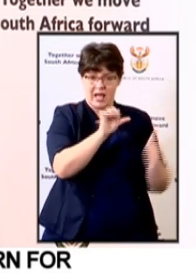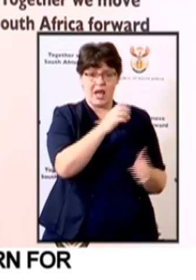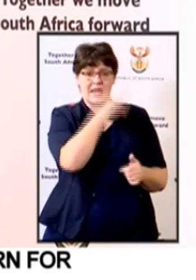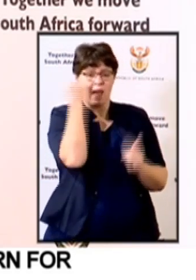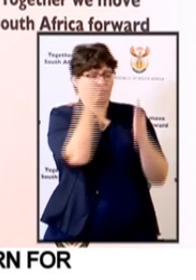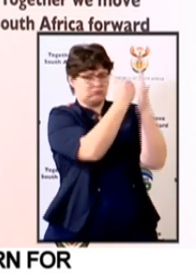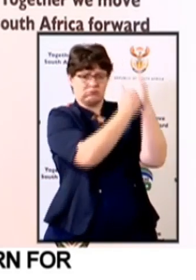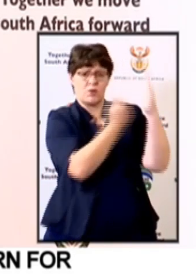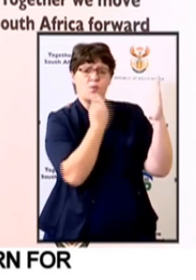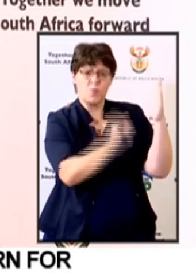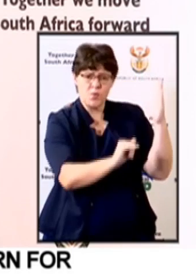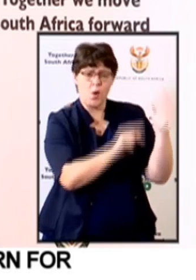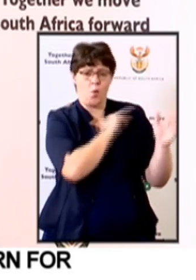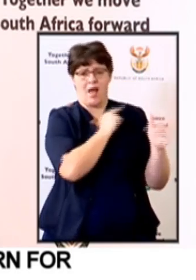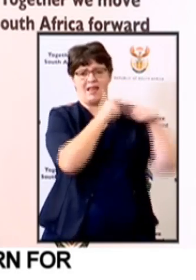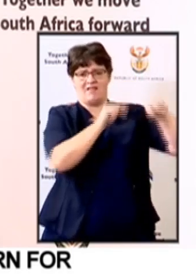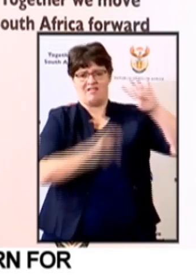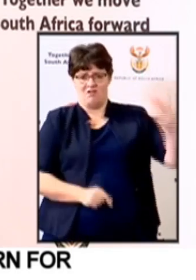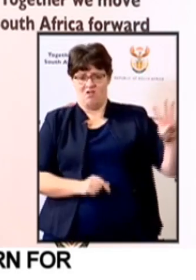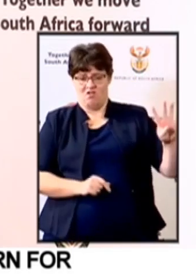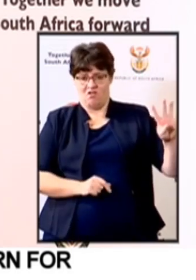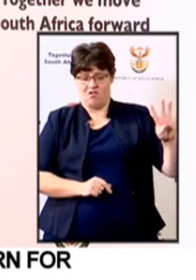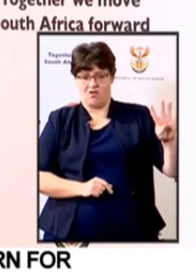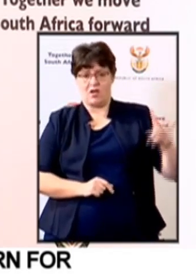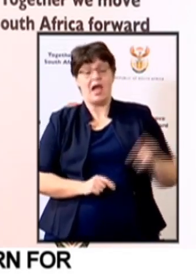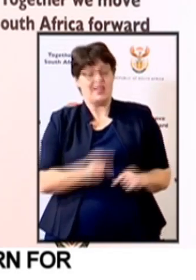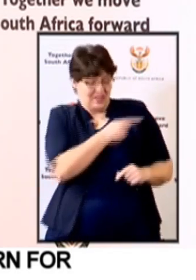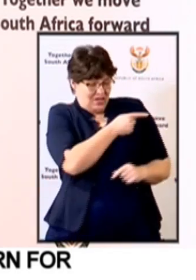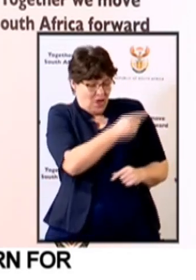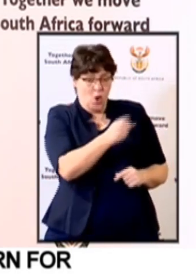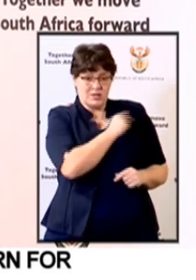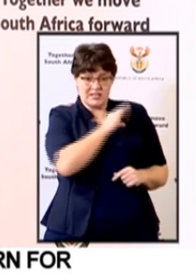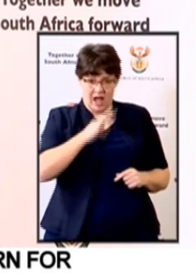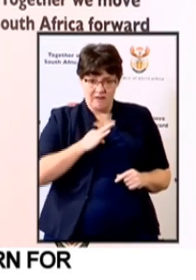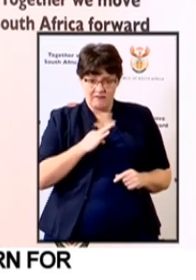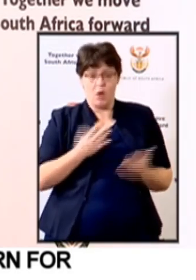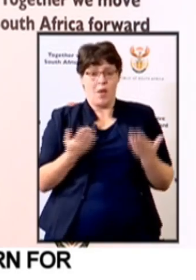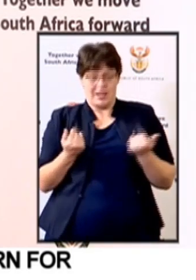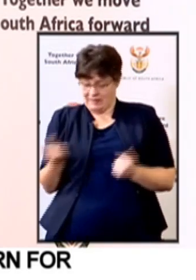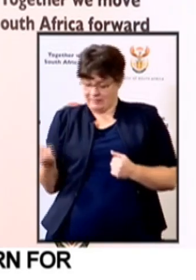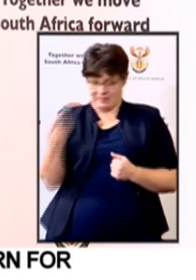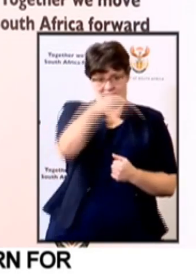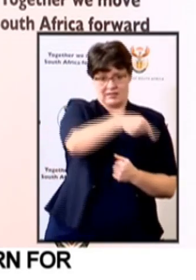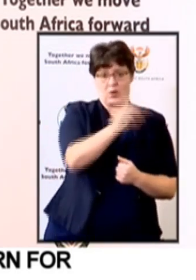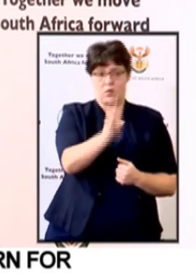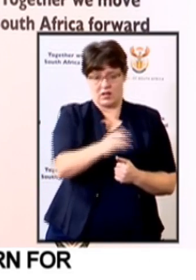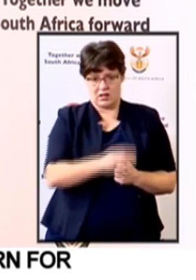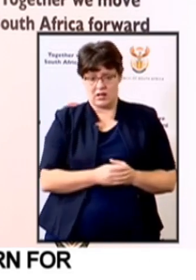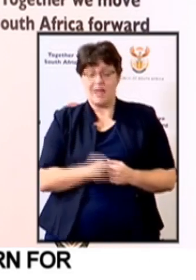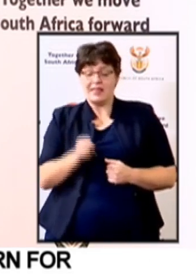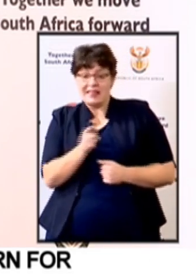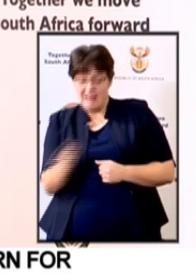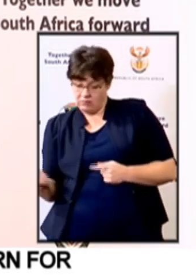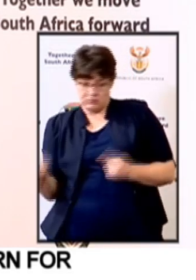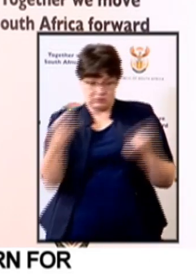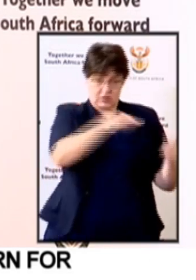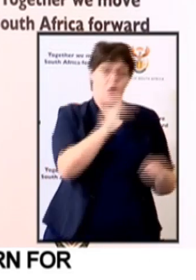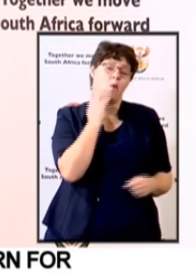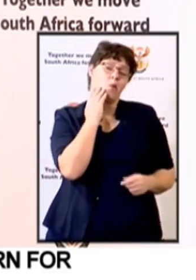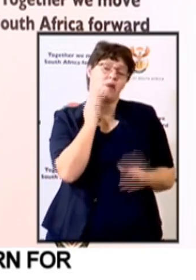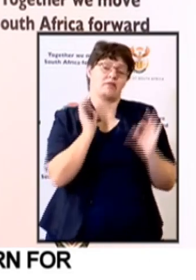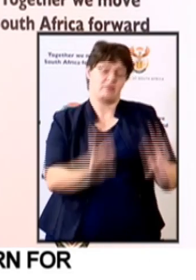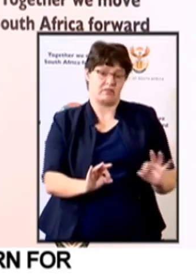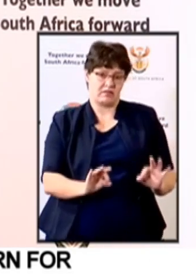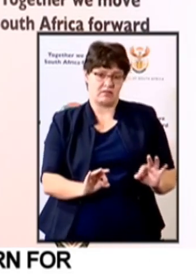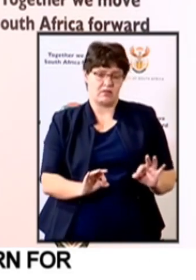back during level 4, and how many of those employees are expected to come back, and by when will those employees come back, and what is